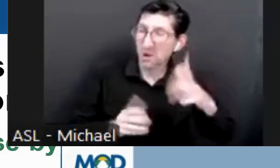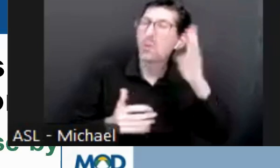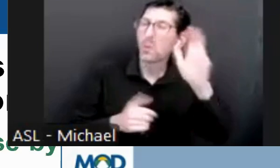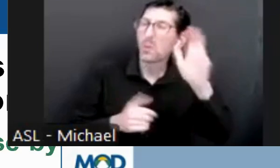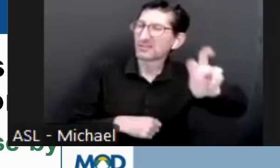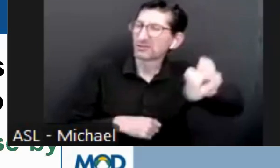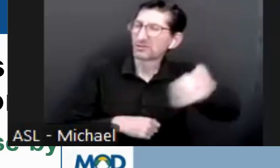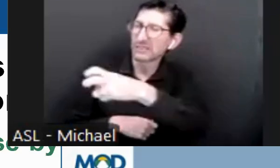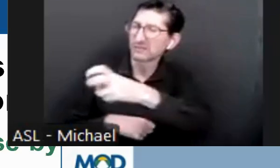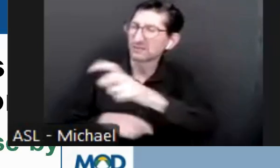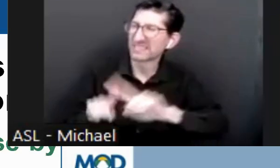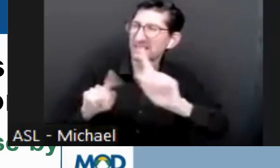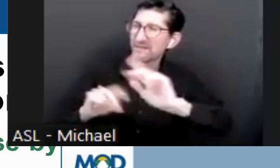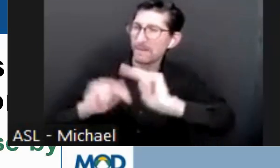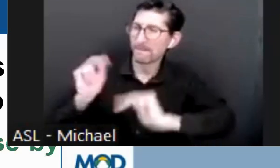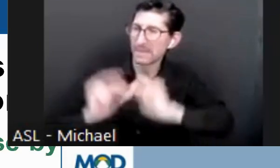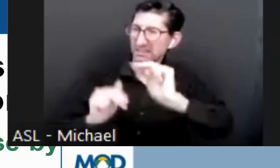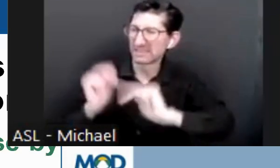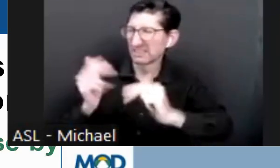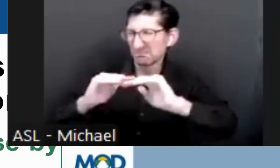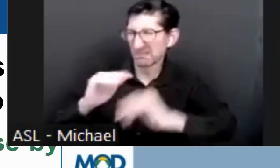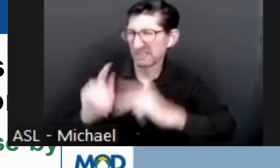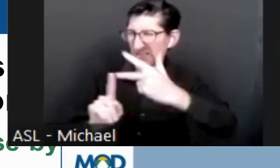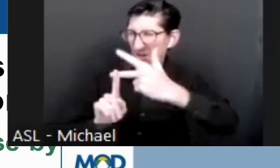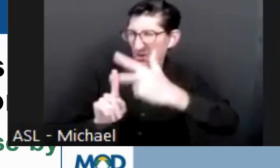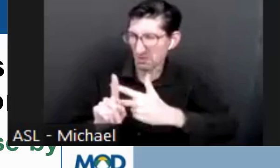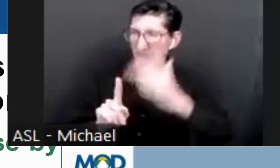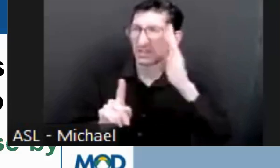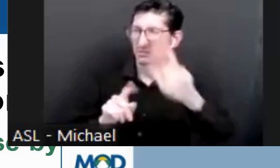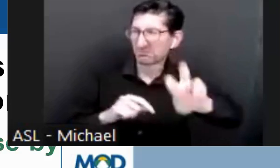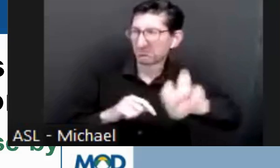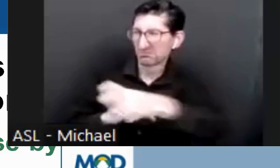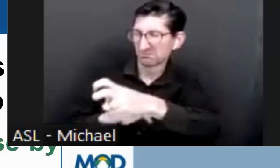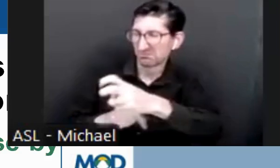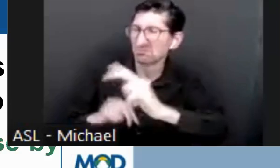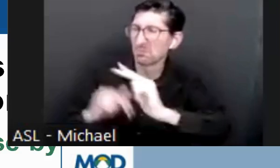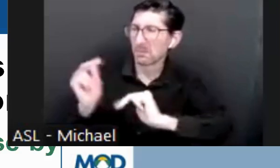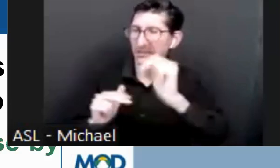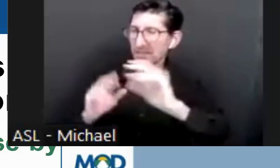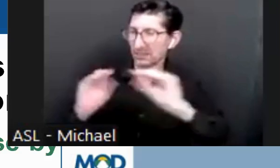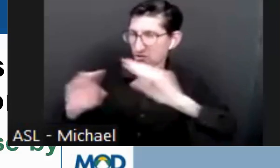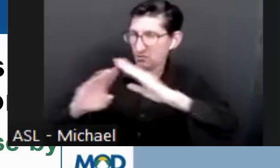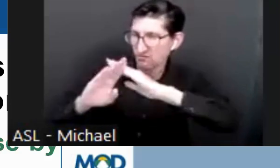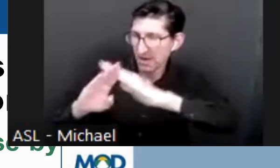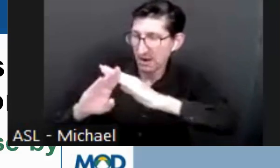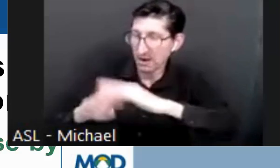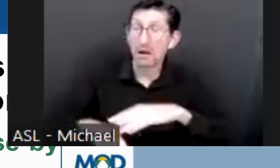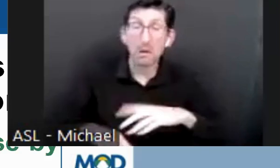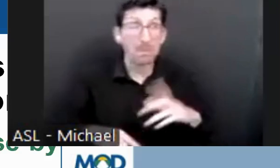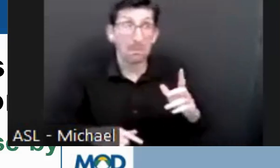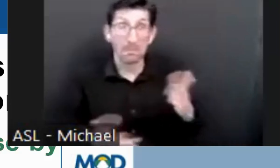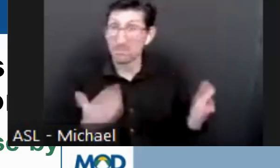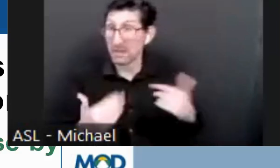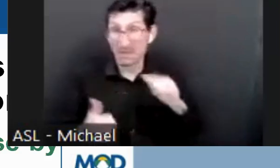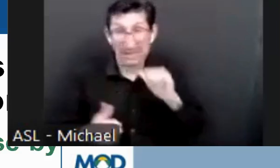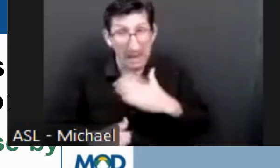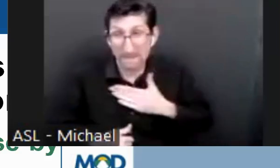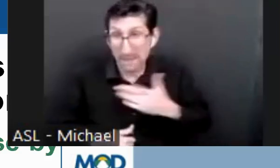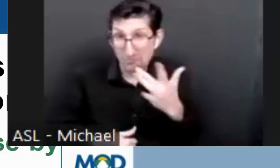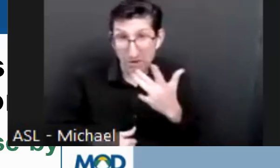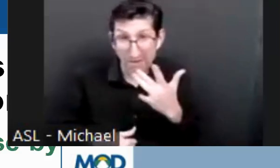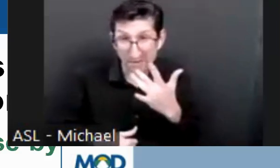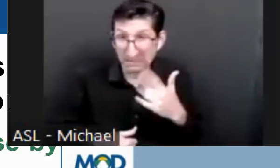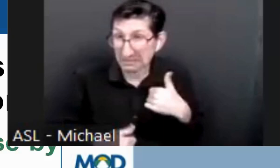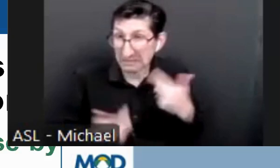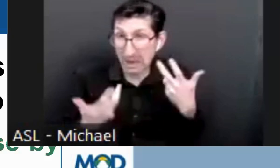barrier-free entrance within 3 months. While this is not my preference to move, it may be considered to